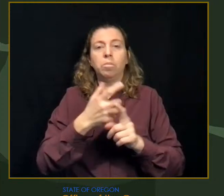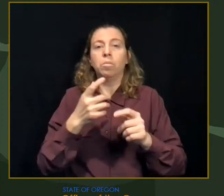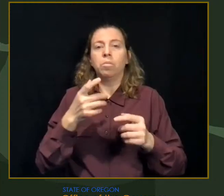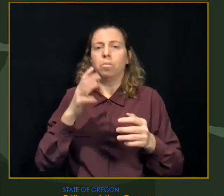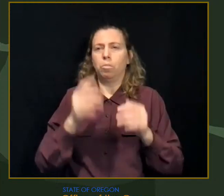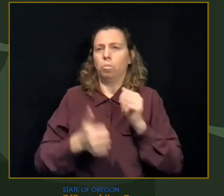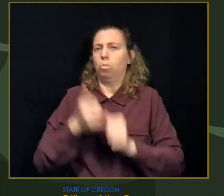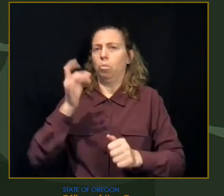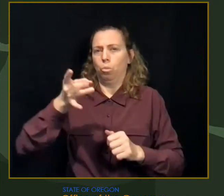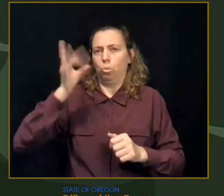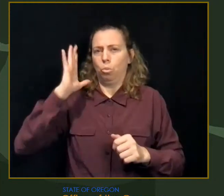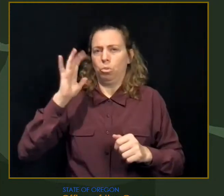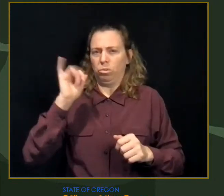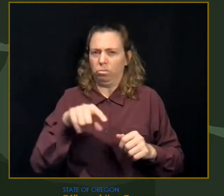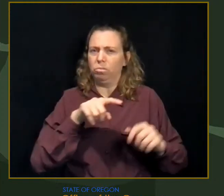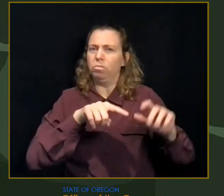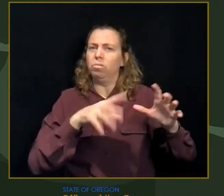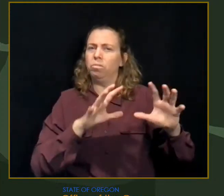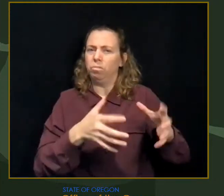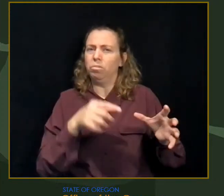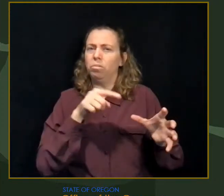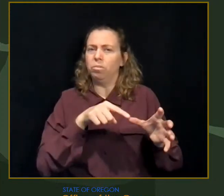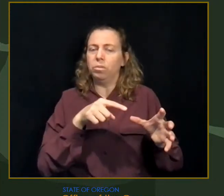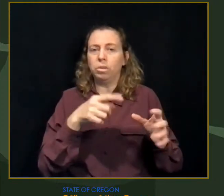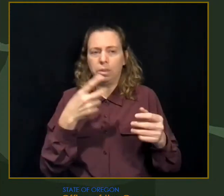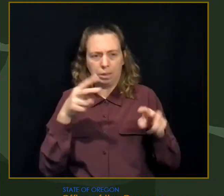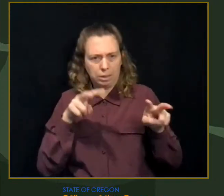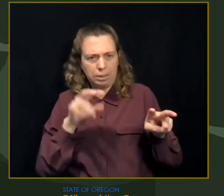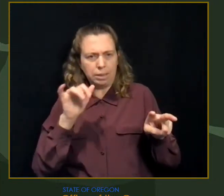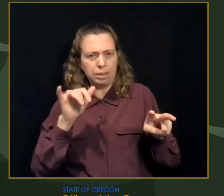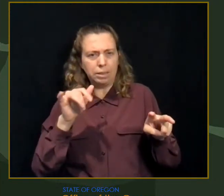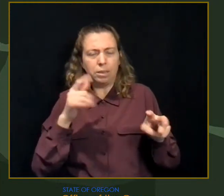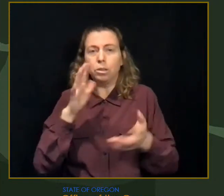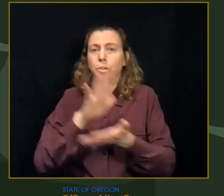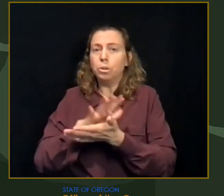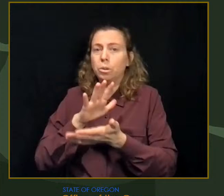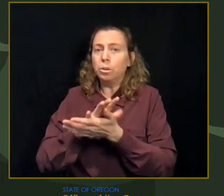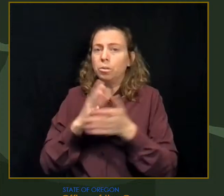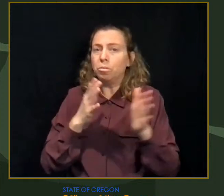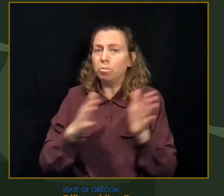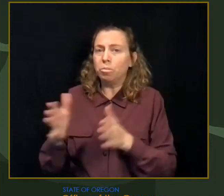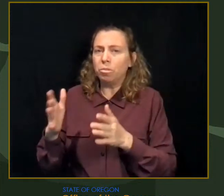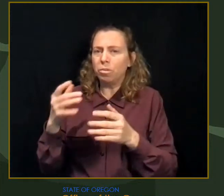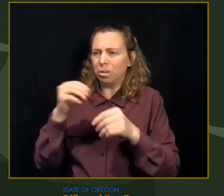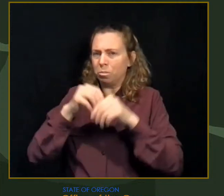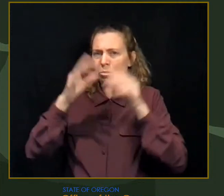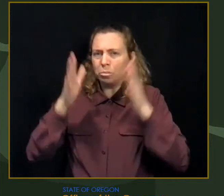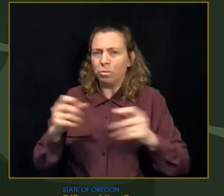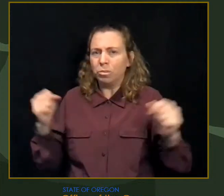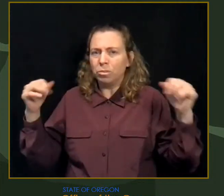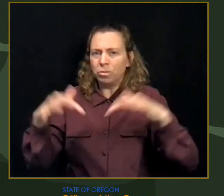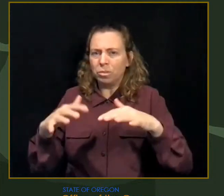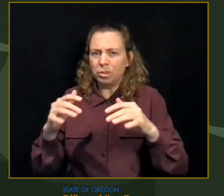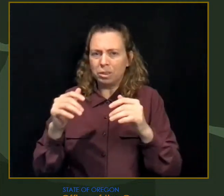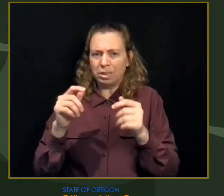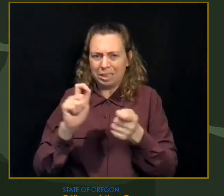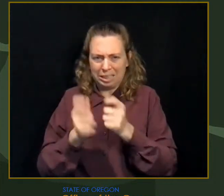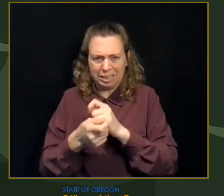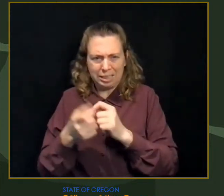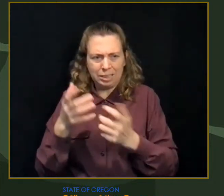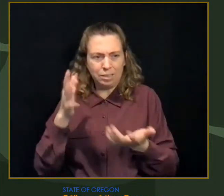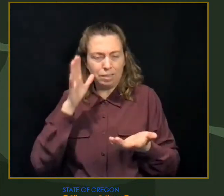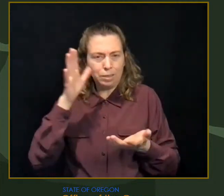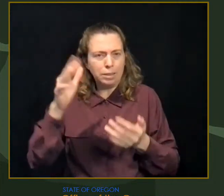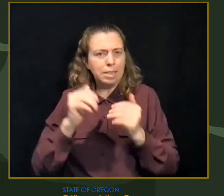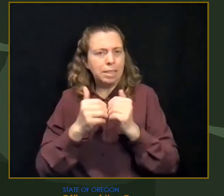your in-person education plans, or do you have any changes that you're planning on making? We are not planning on making any changes